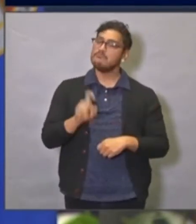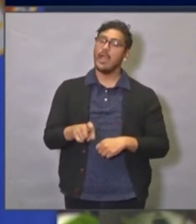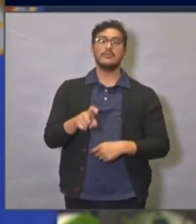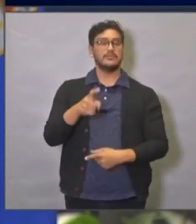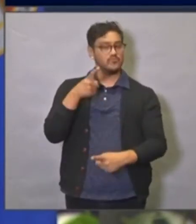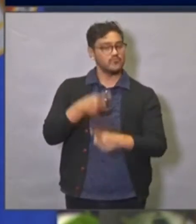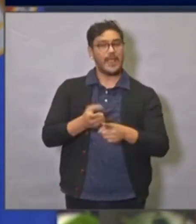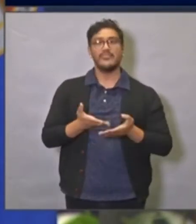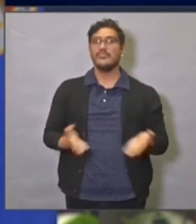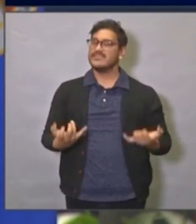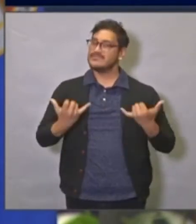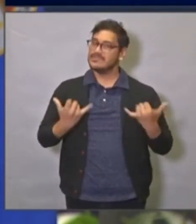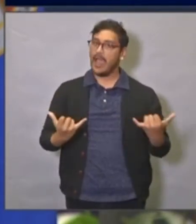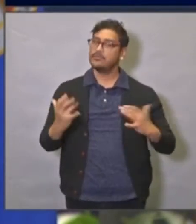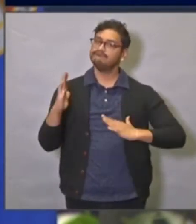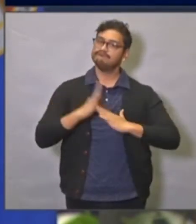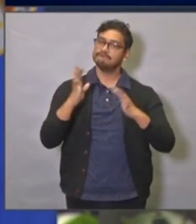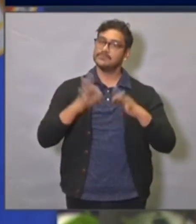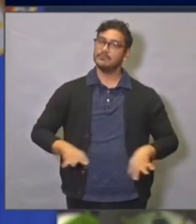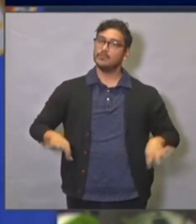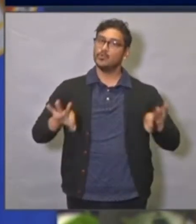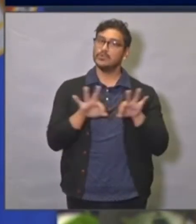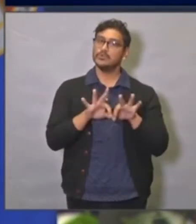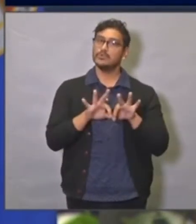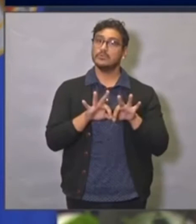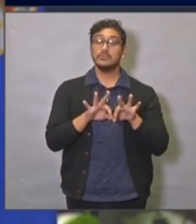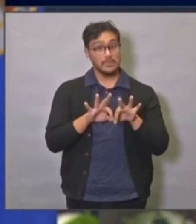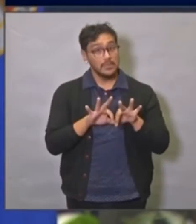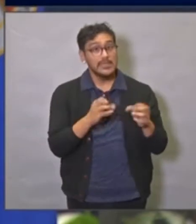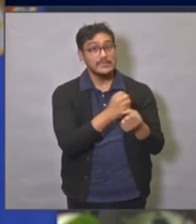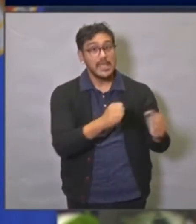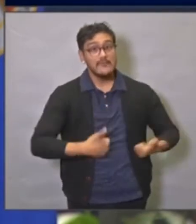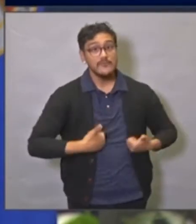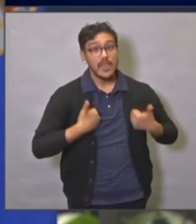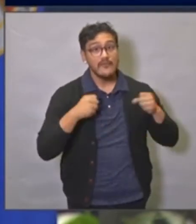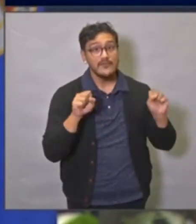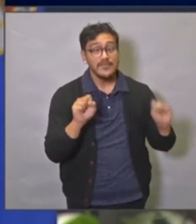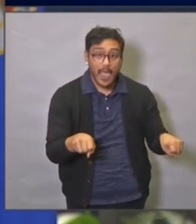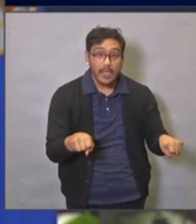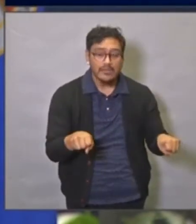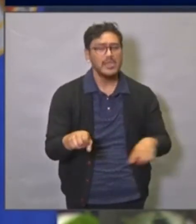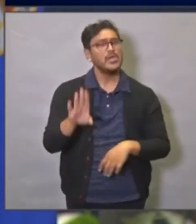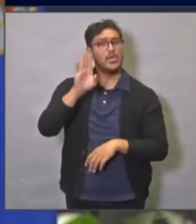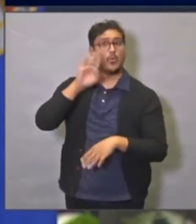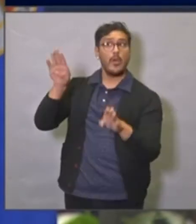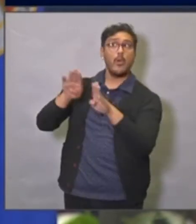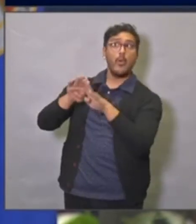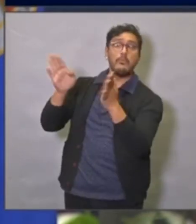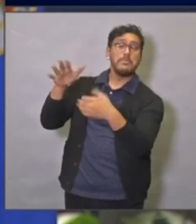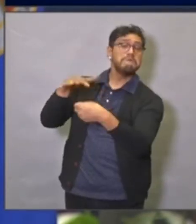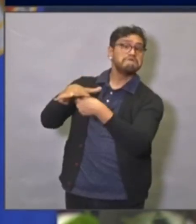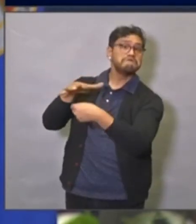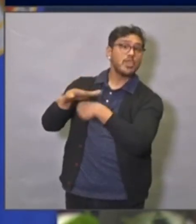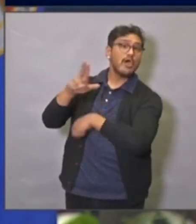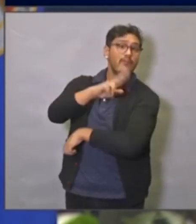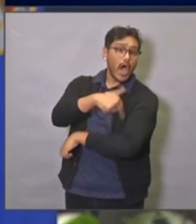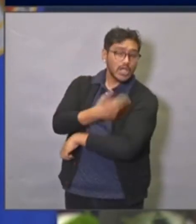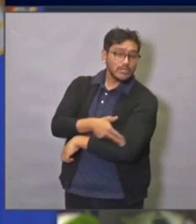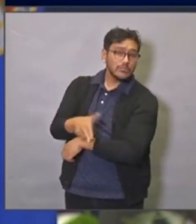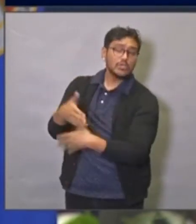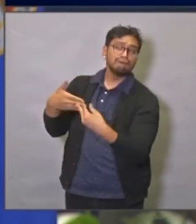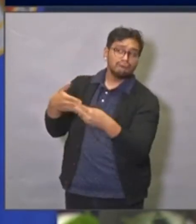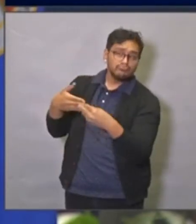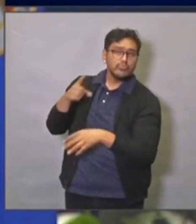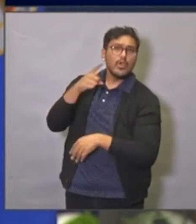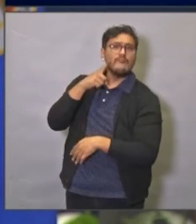ever. It will help us save lives, preserve hospital capacity for everyone who needs it, and get us through some of our most